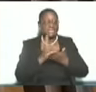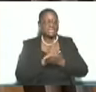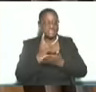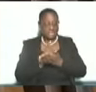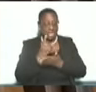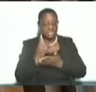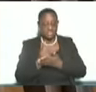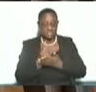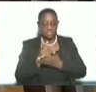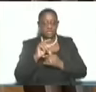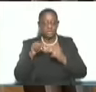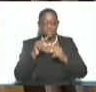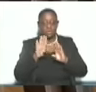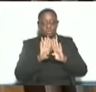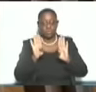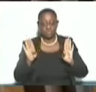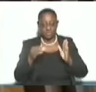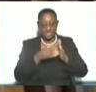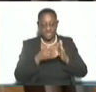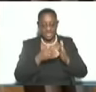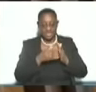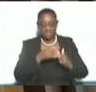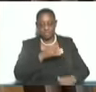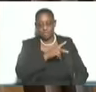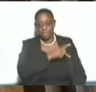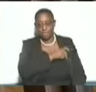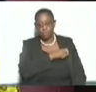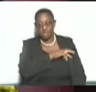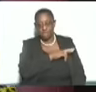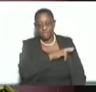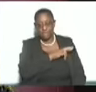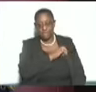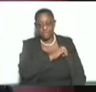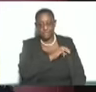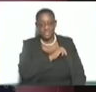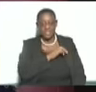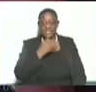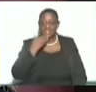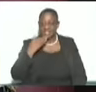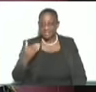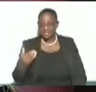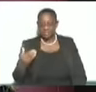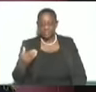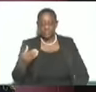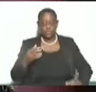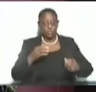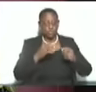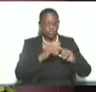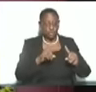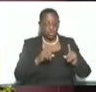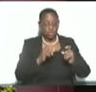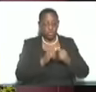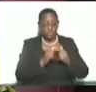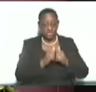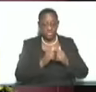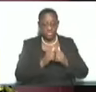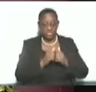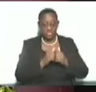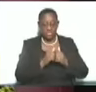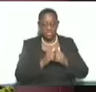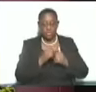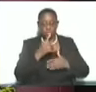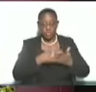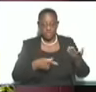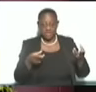House of Assembly, for the Bahamas Tonight, I'm Corvell Pyfrom. Thanks, Carvel. Well, with an aggressive legislative agenda now before